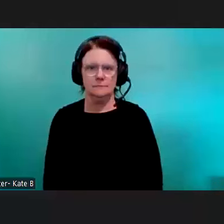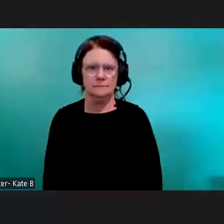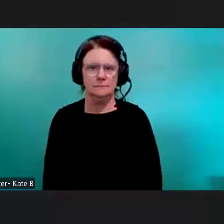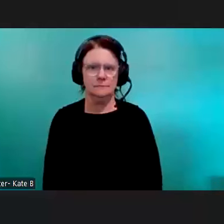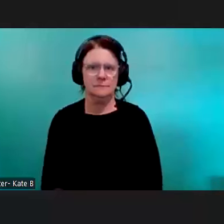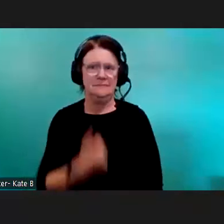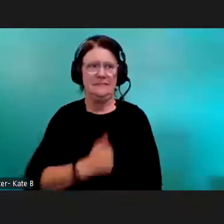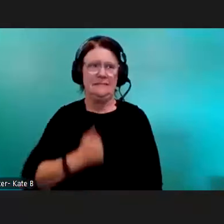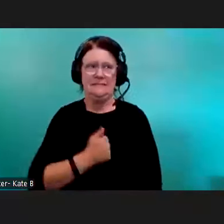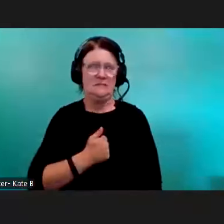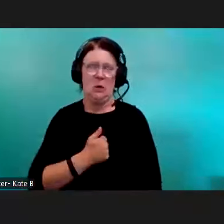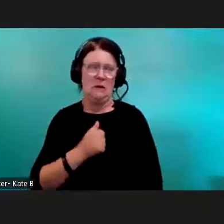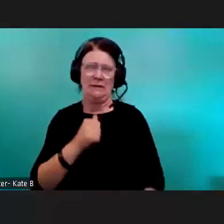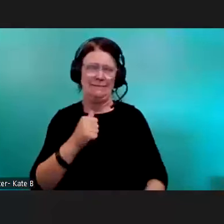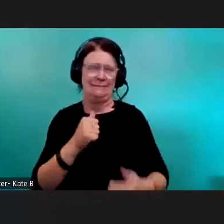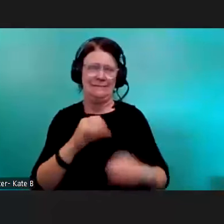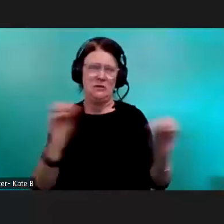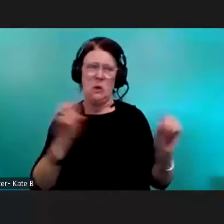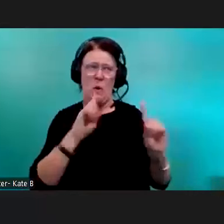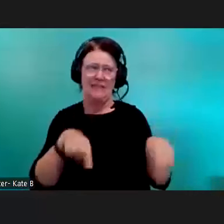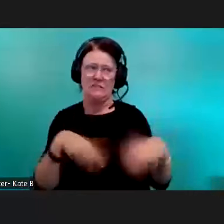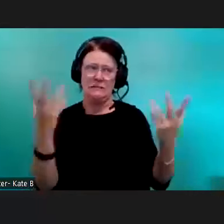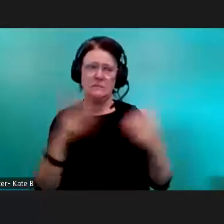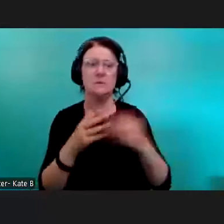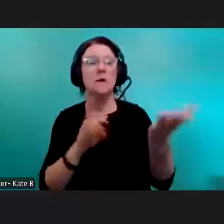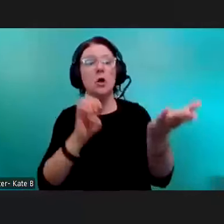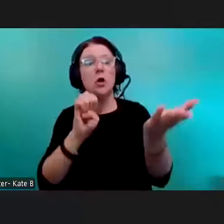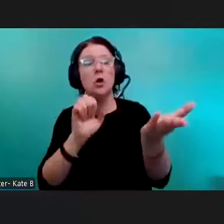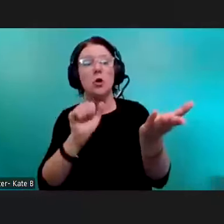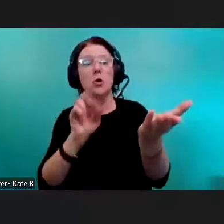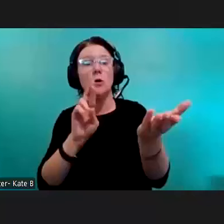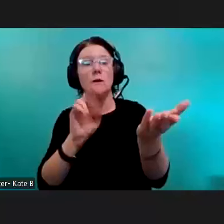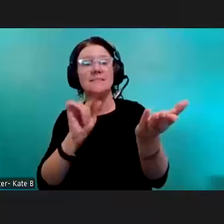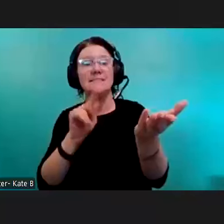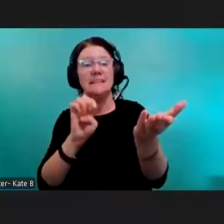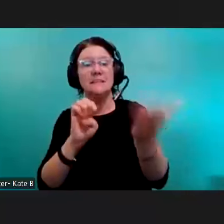Sorry, we don't have a better answer for that one, but Ernestine.